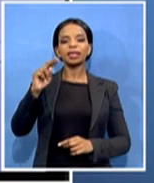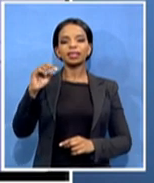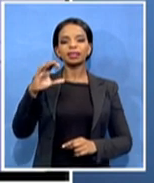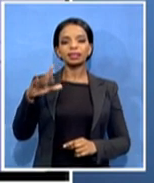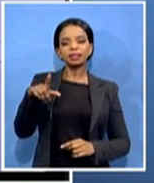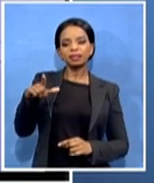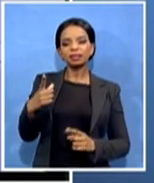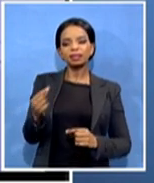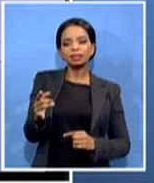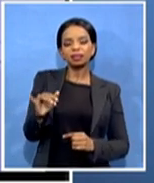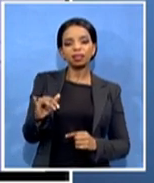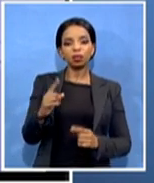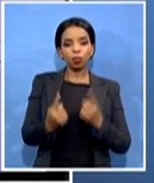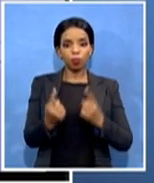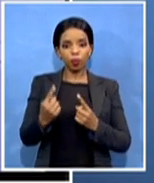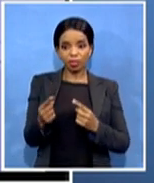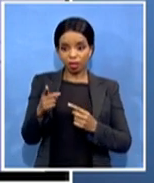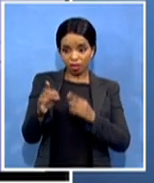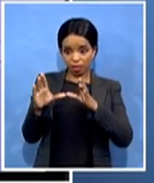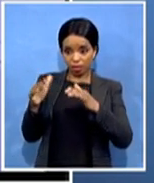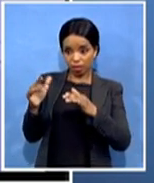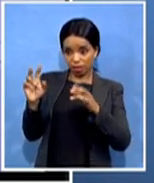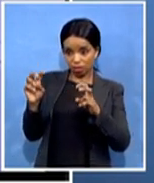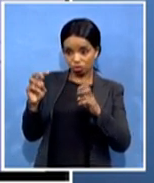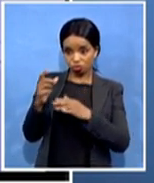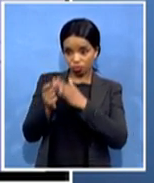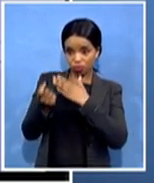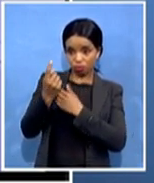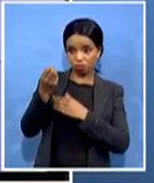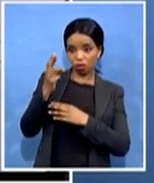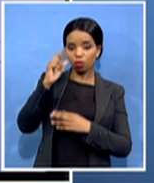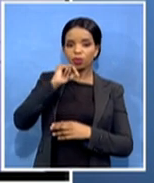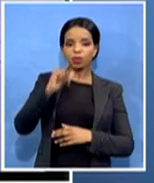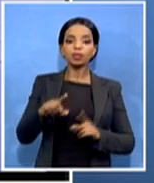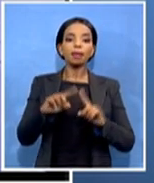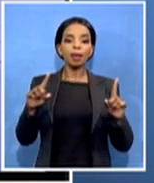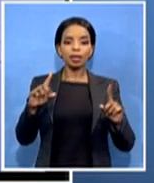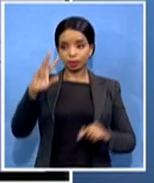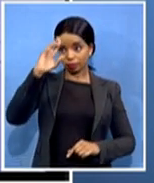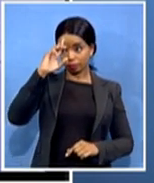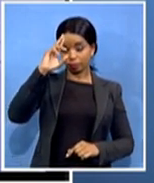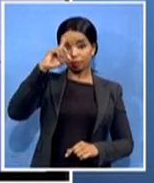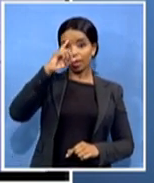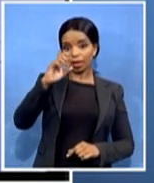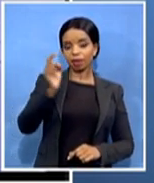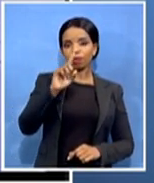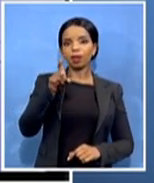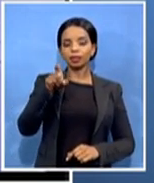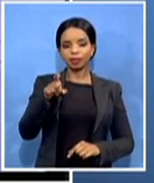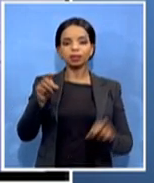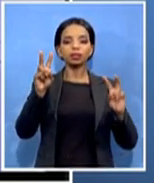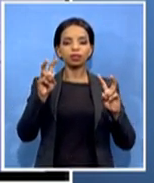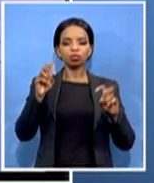we believe that this is a matter of national interest, and it's an issue that both parties needed to give attention